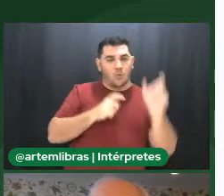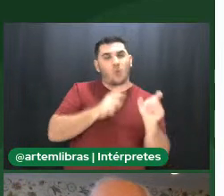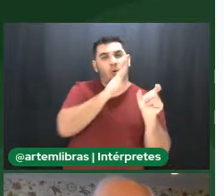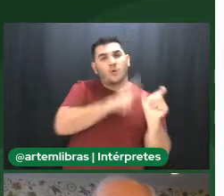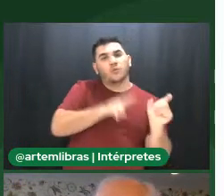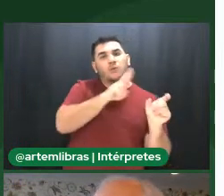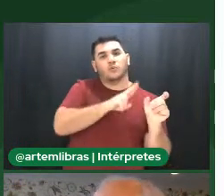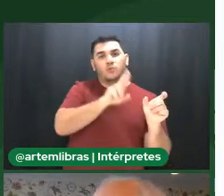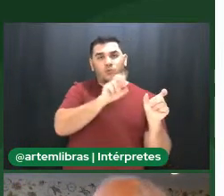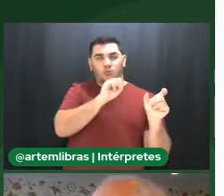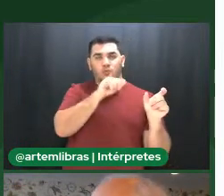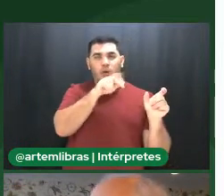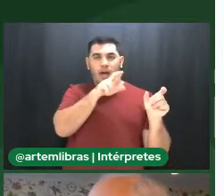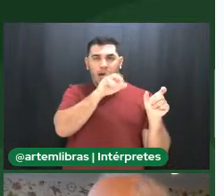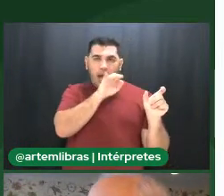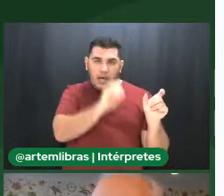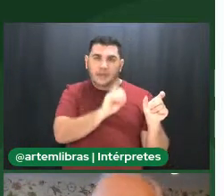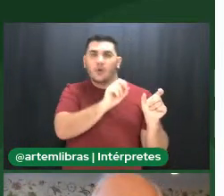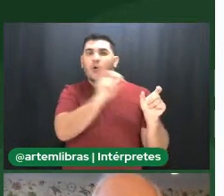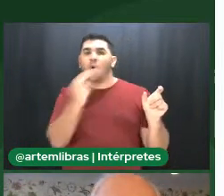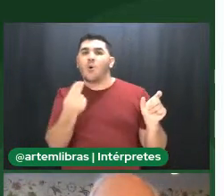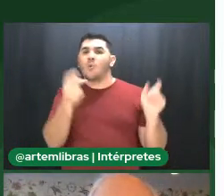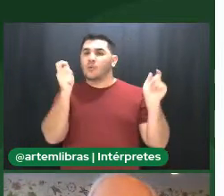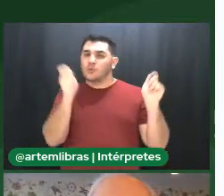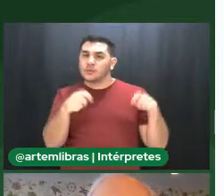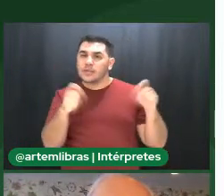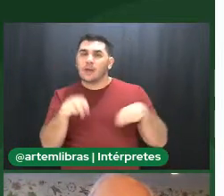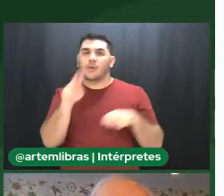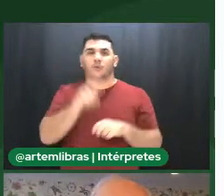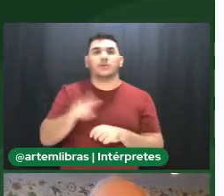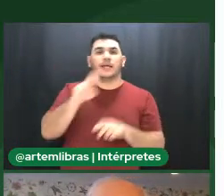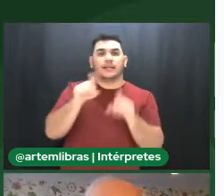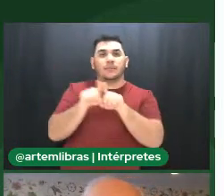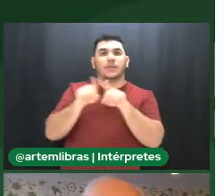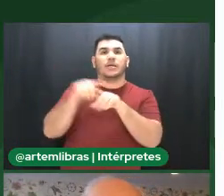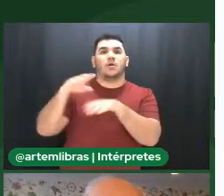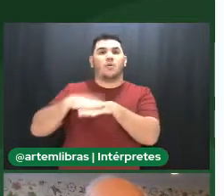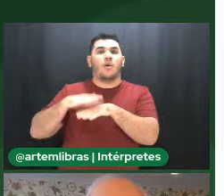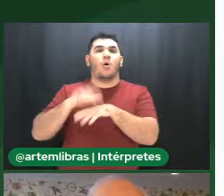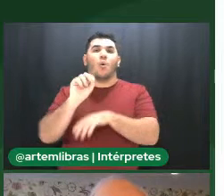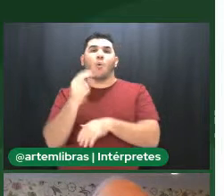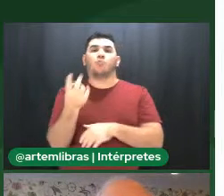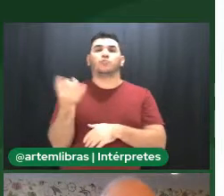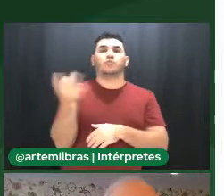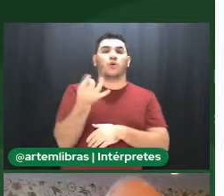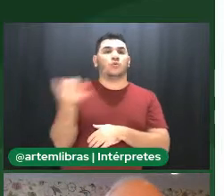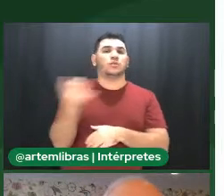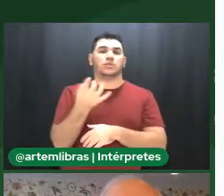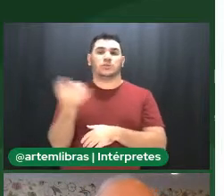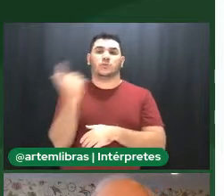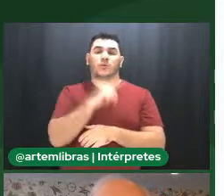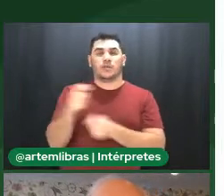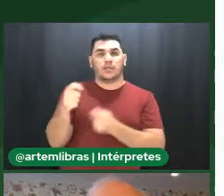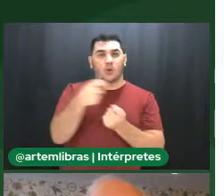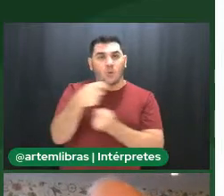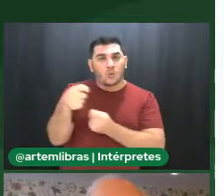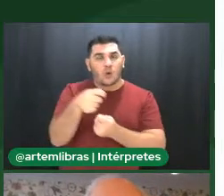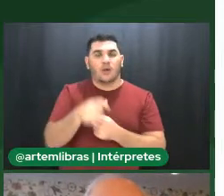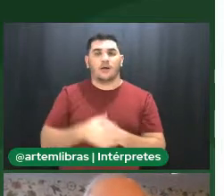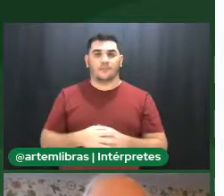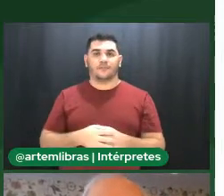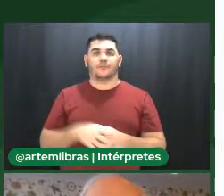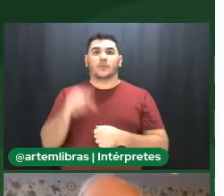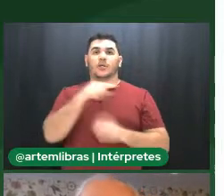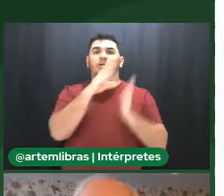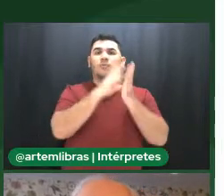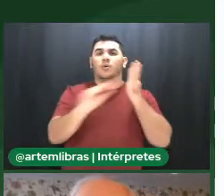and I wrote about it in my first edition of the book in 1986. And that section was called Balancing Automation and Human